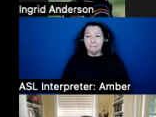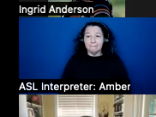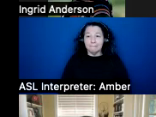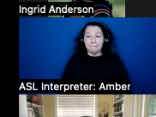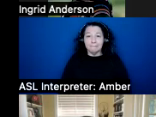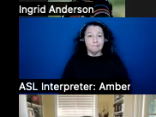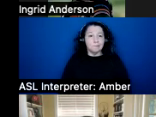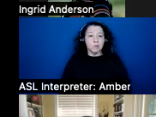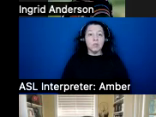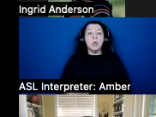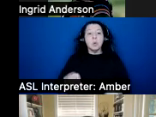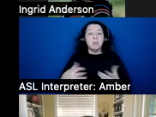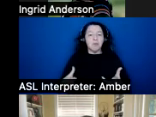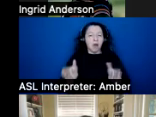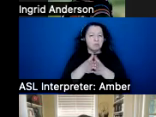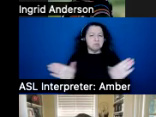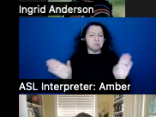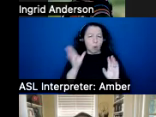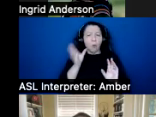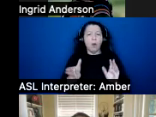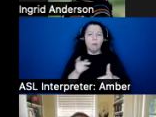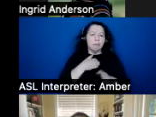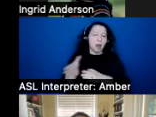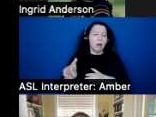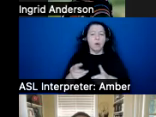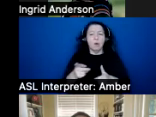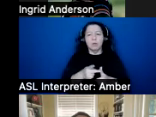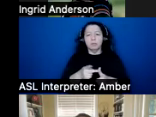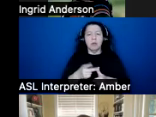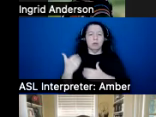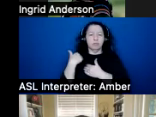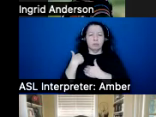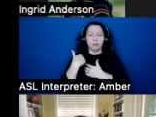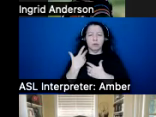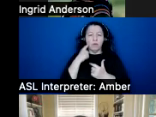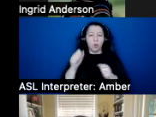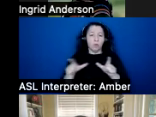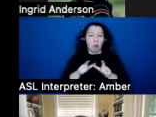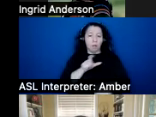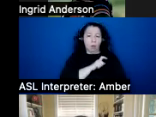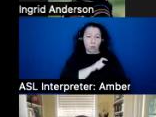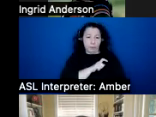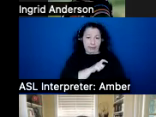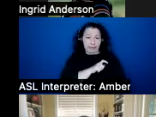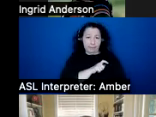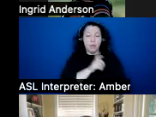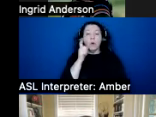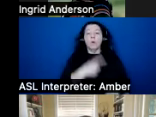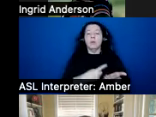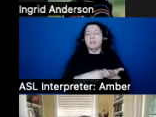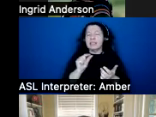We're going to provide an overview of the primary responsibilities of tribal law enforcement, and talk a little bit